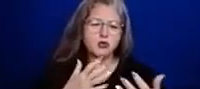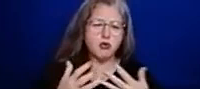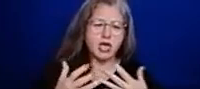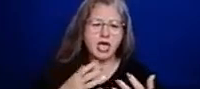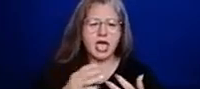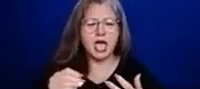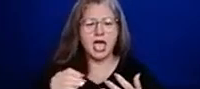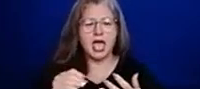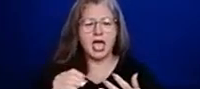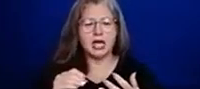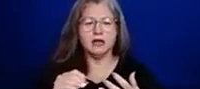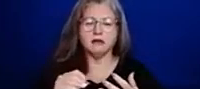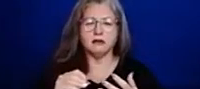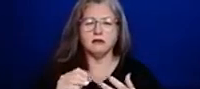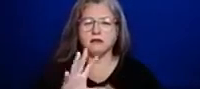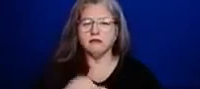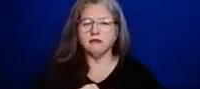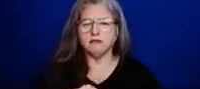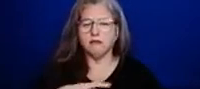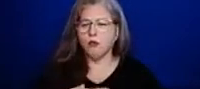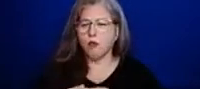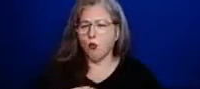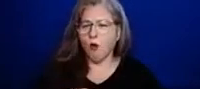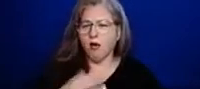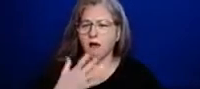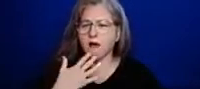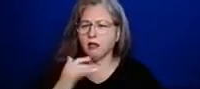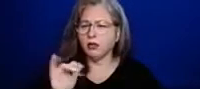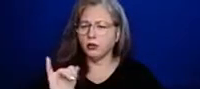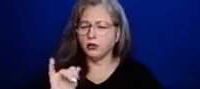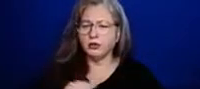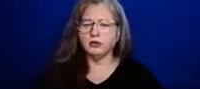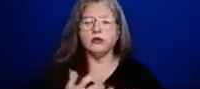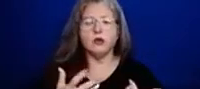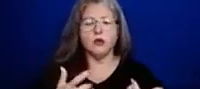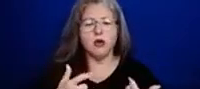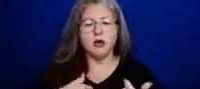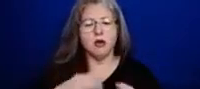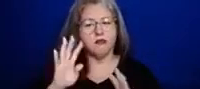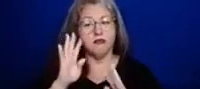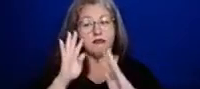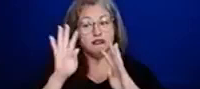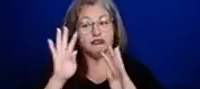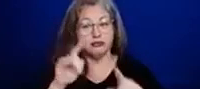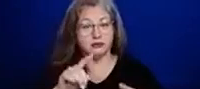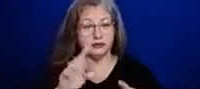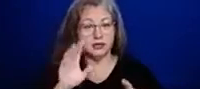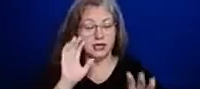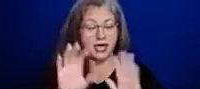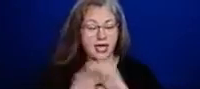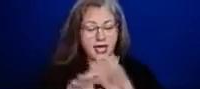a great part of white. So I came with the image,